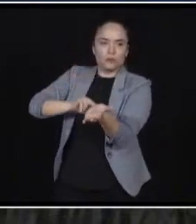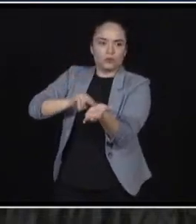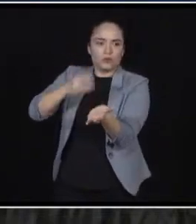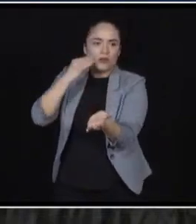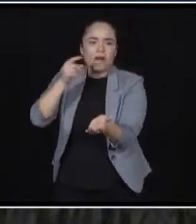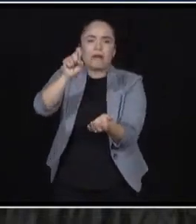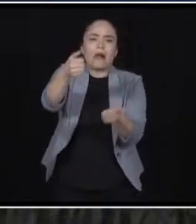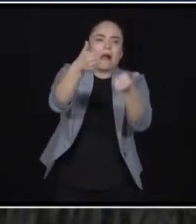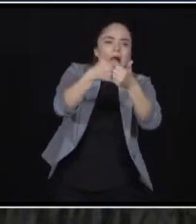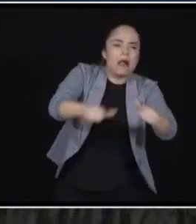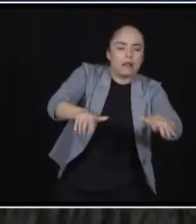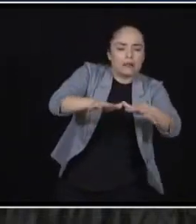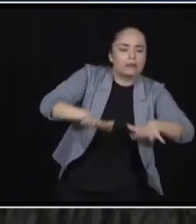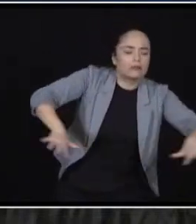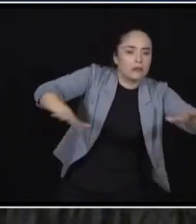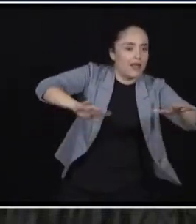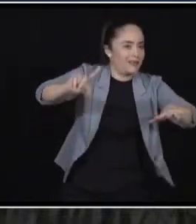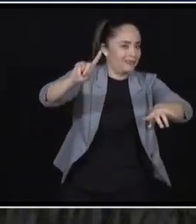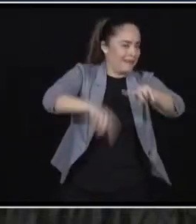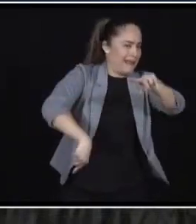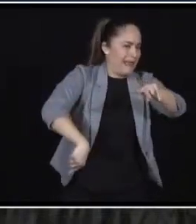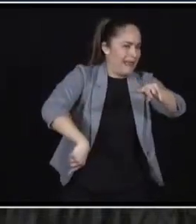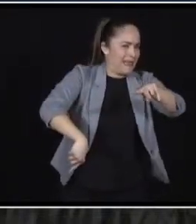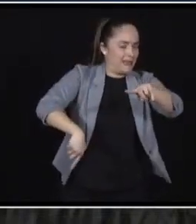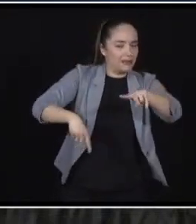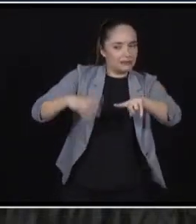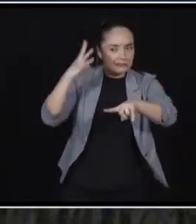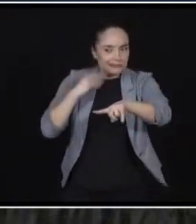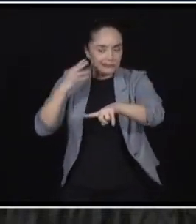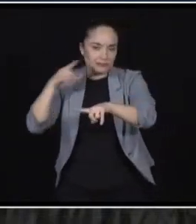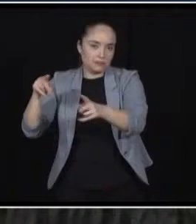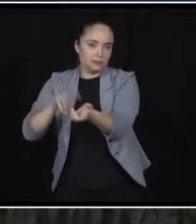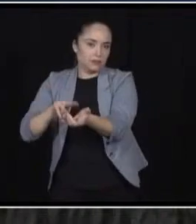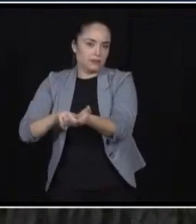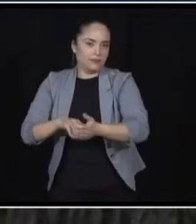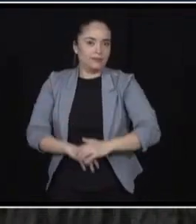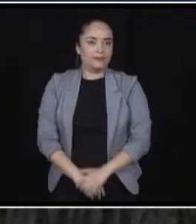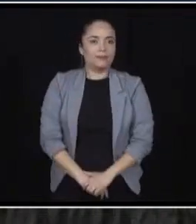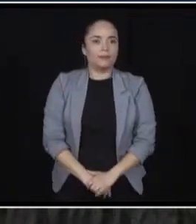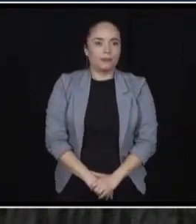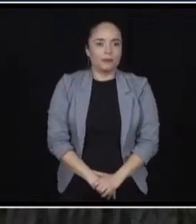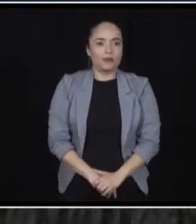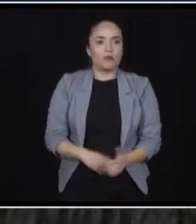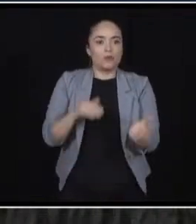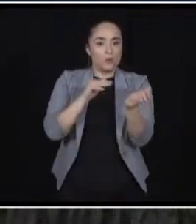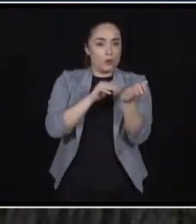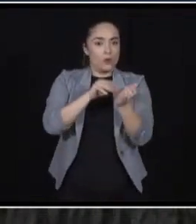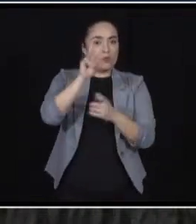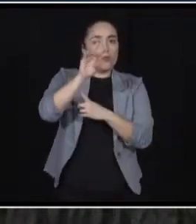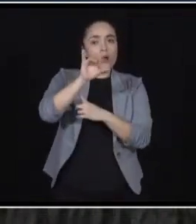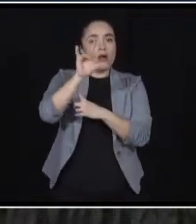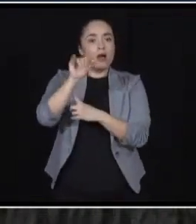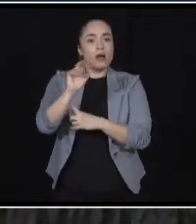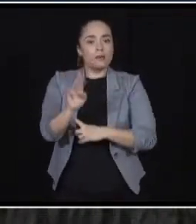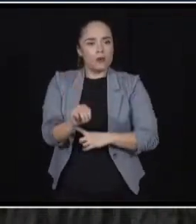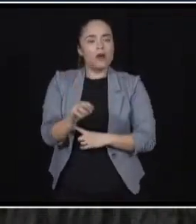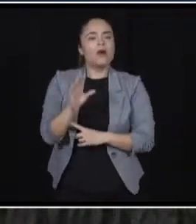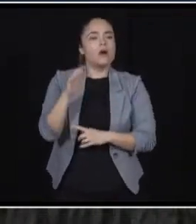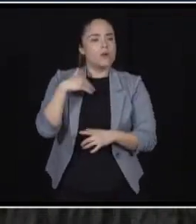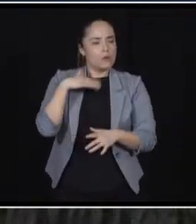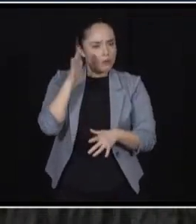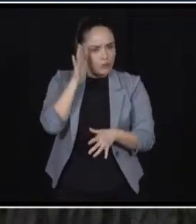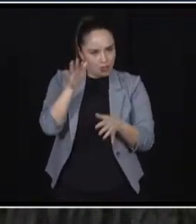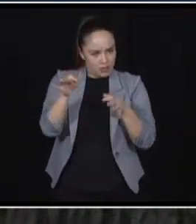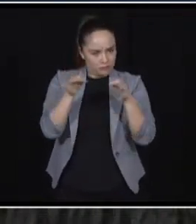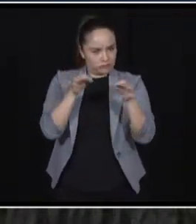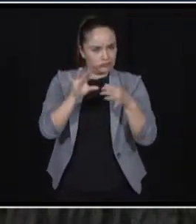Well, I'll start off, and then I can hand things over to Minister Elliott to comment on the human health resource issue.